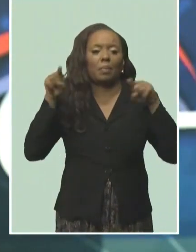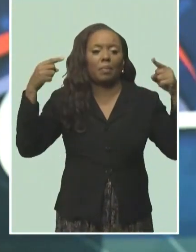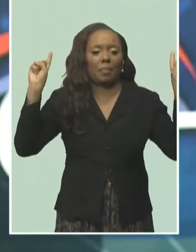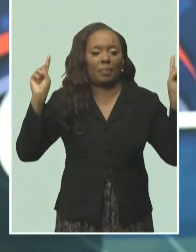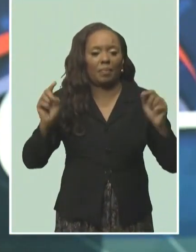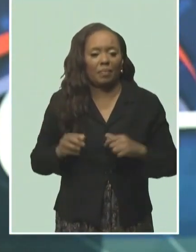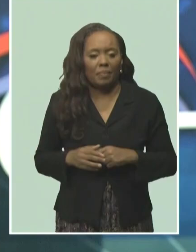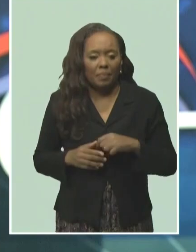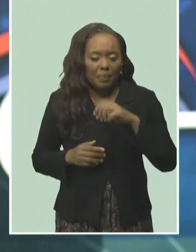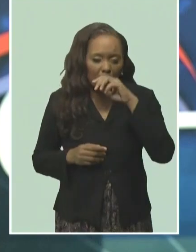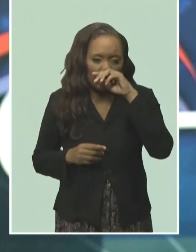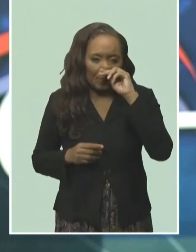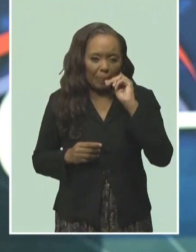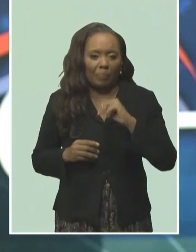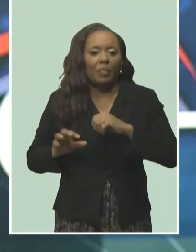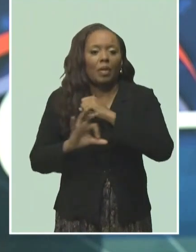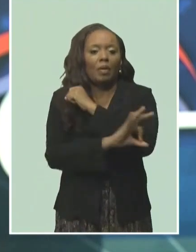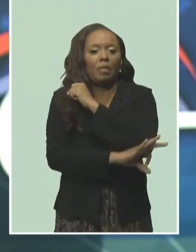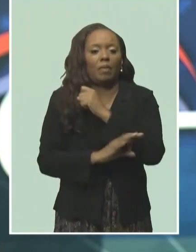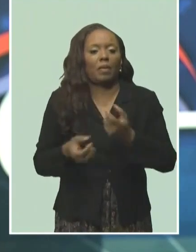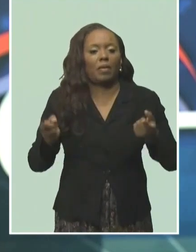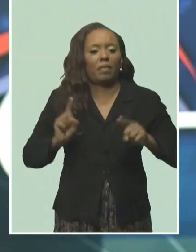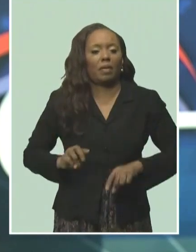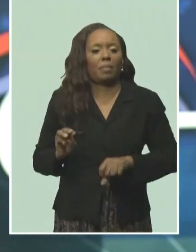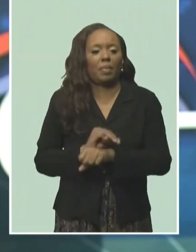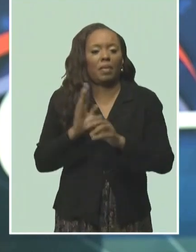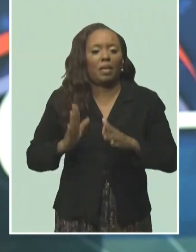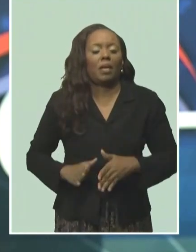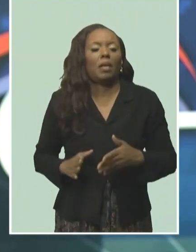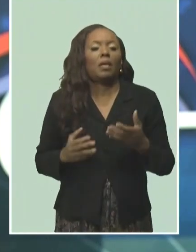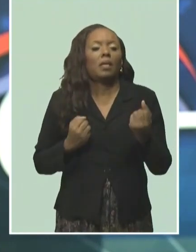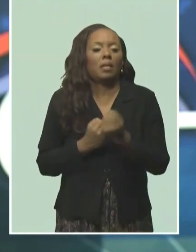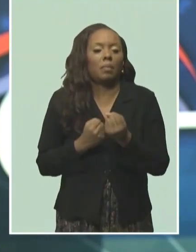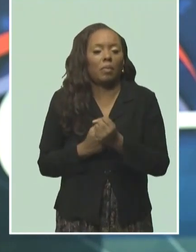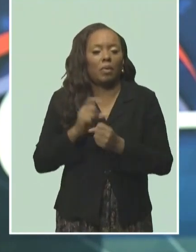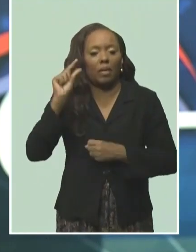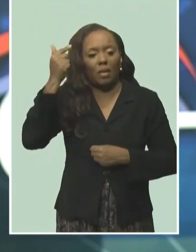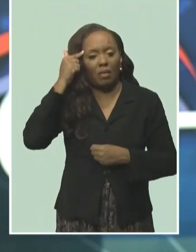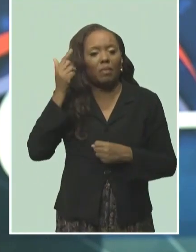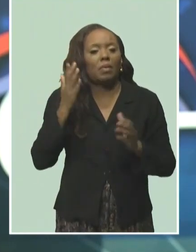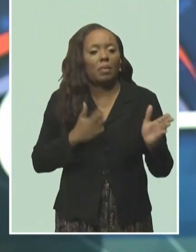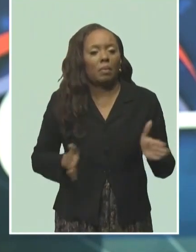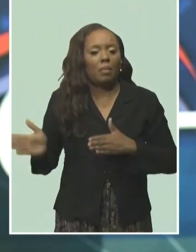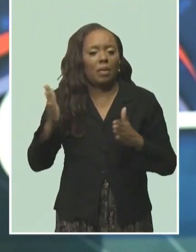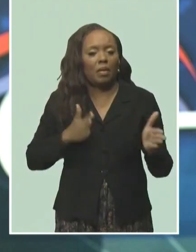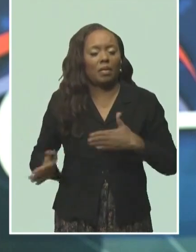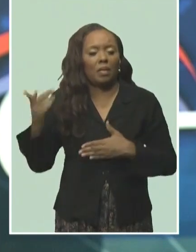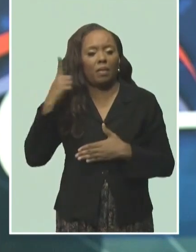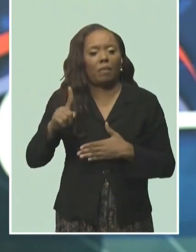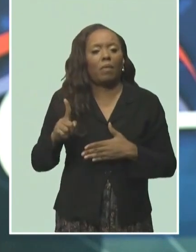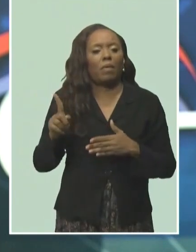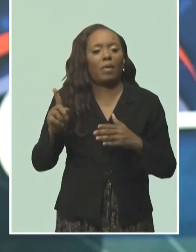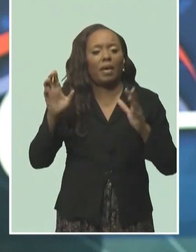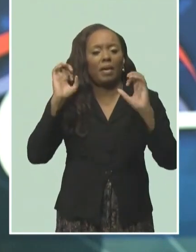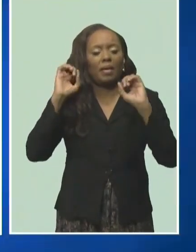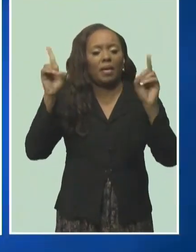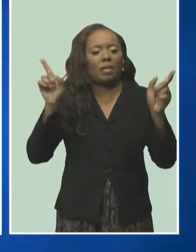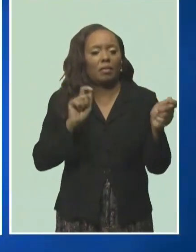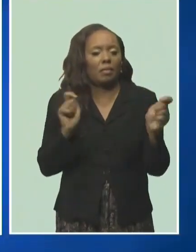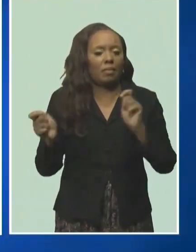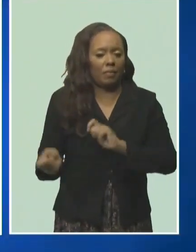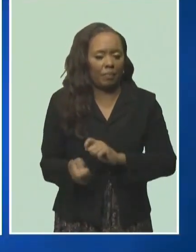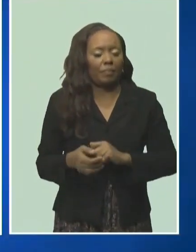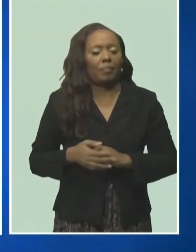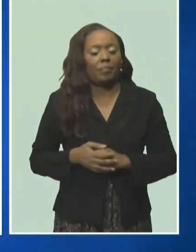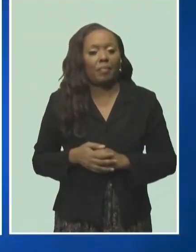Meanwhile, Foreign Affairs Minister Carrie Symonds has defended government's plans to undertake education reform. He was speaking at a